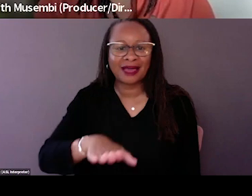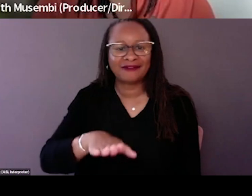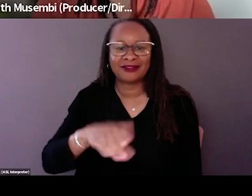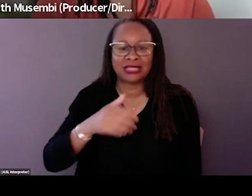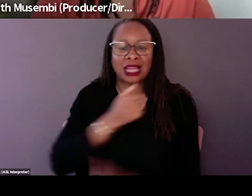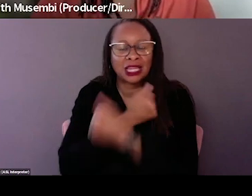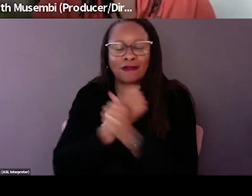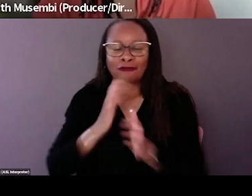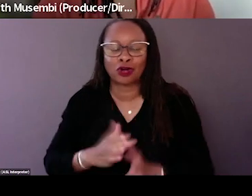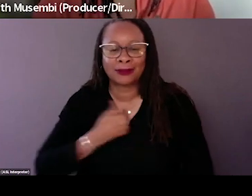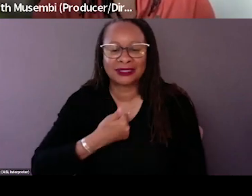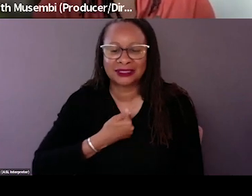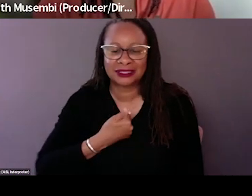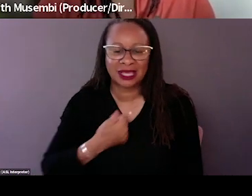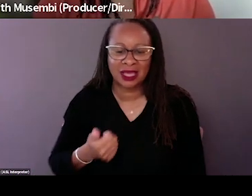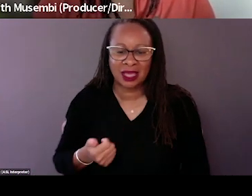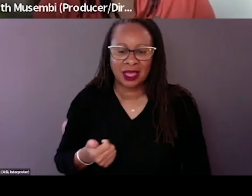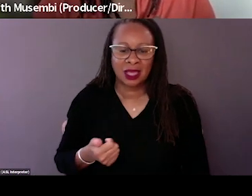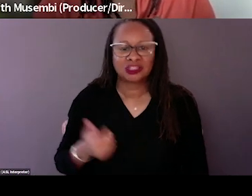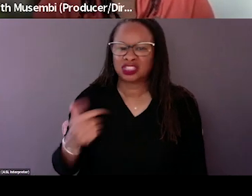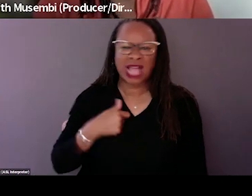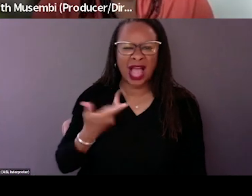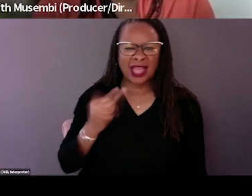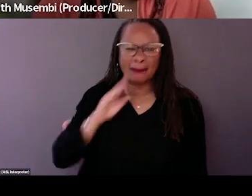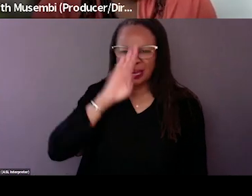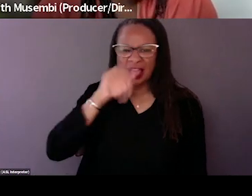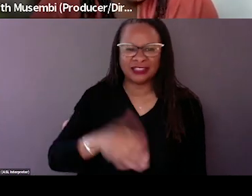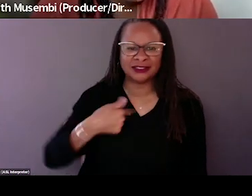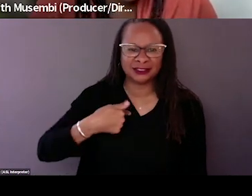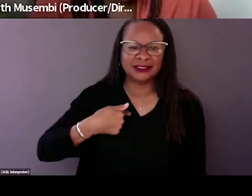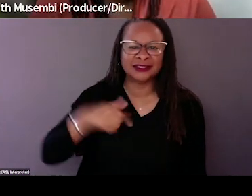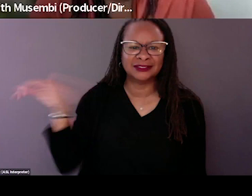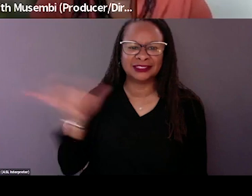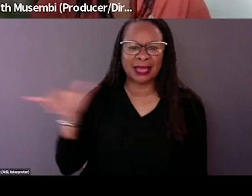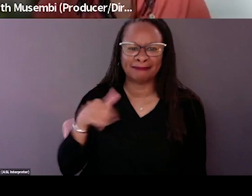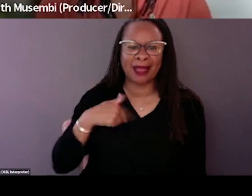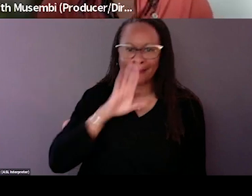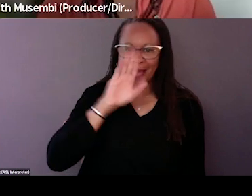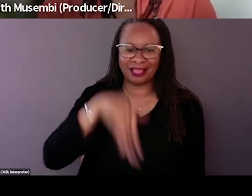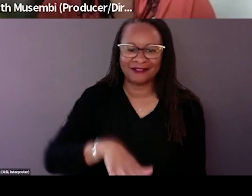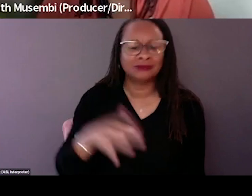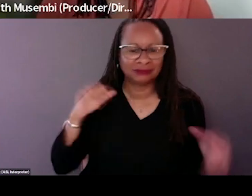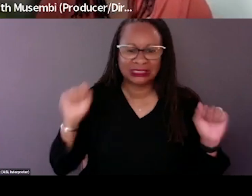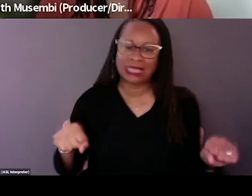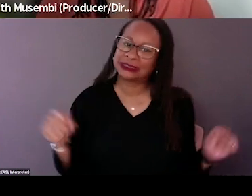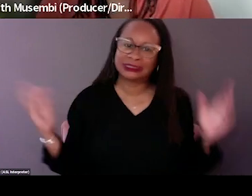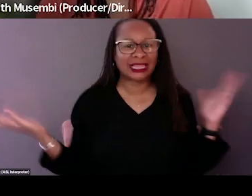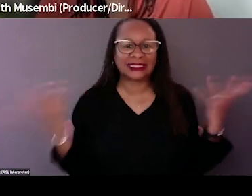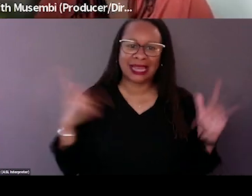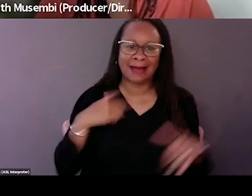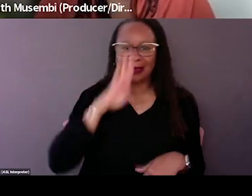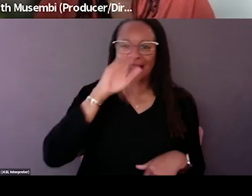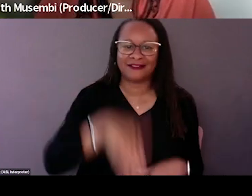and watching. You're just going to leave it as I'm an elephant there, so. I am an elephant, yeah, no, I've got gray hair and that's it. I'm an elephant, I never